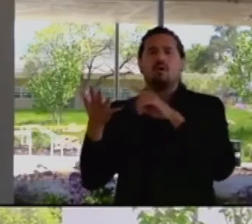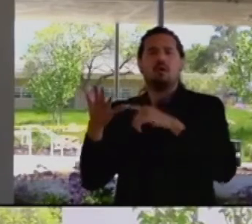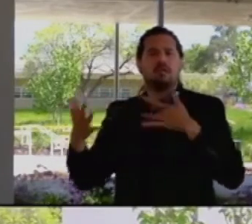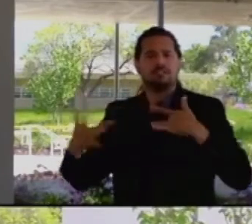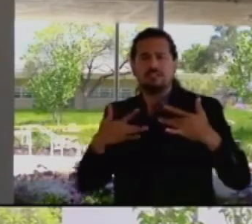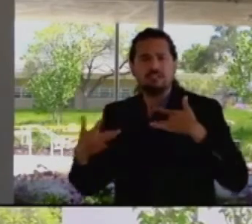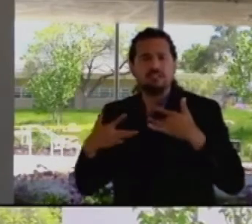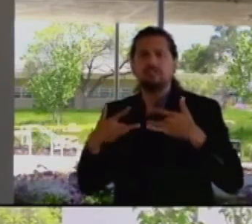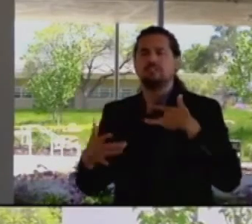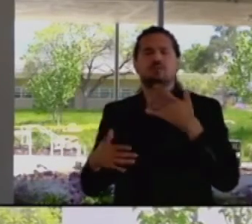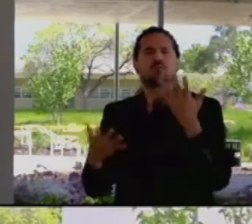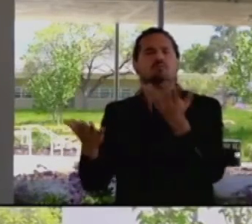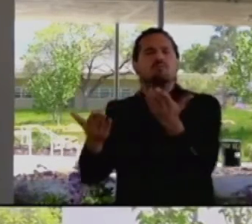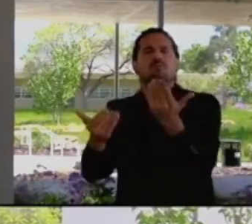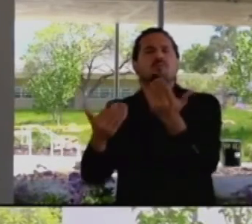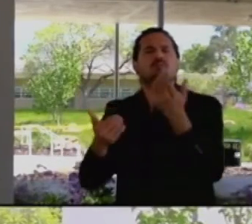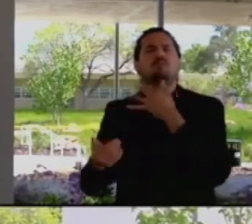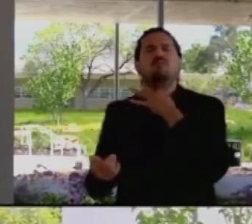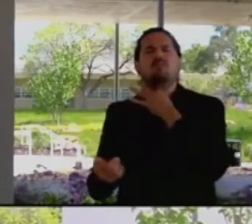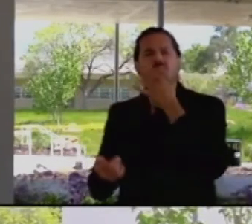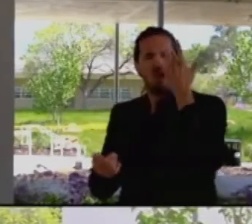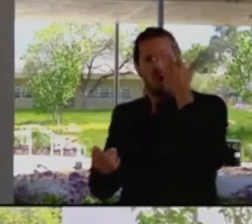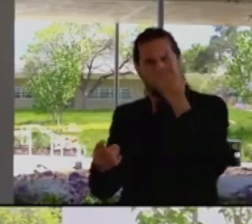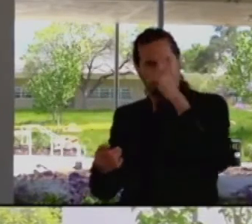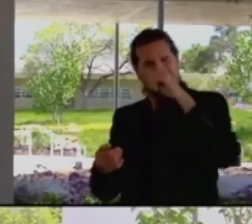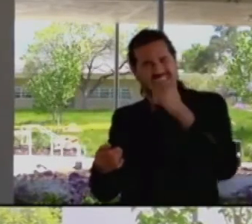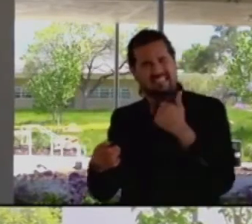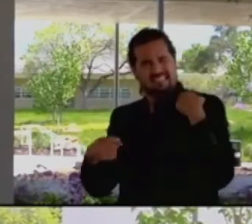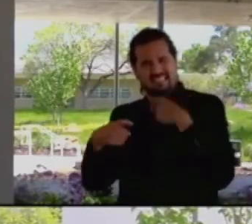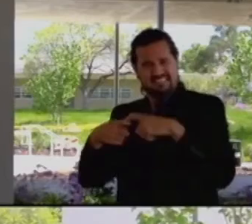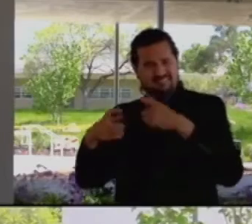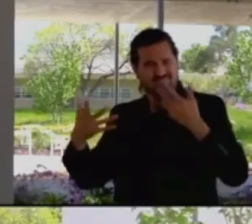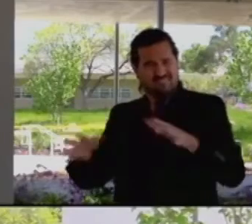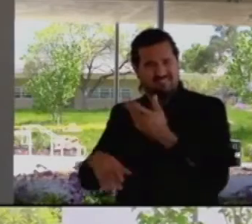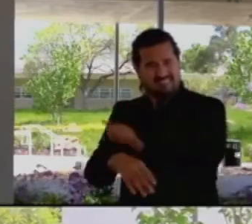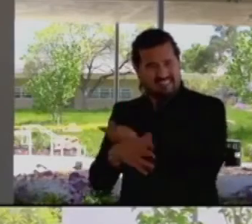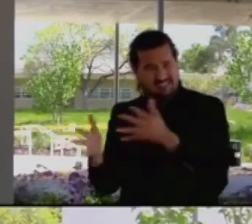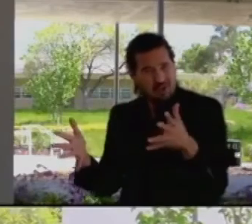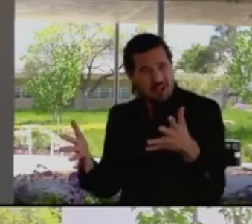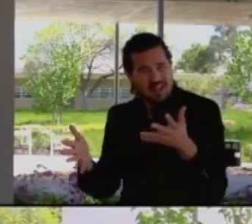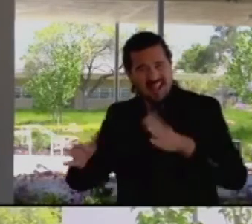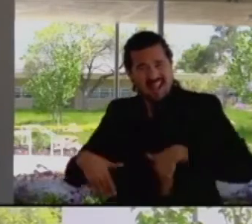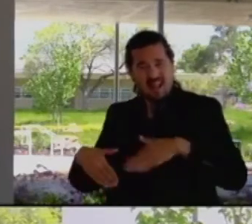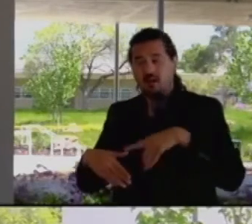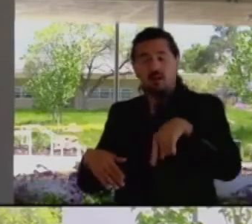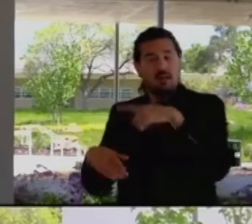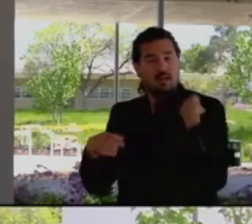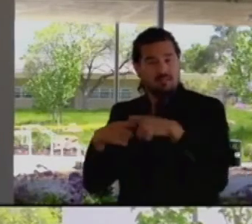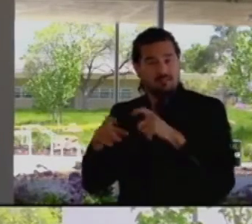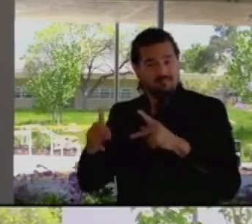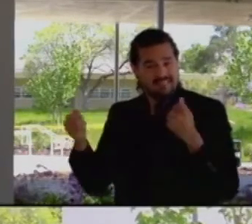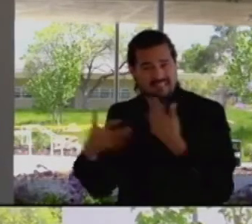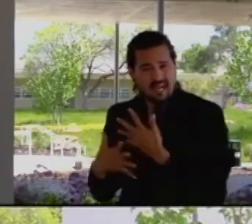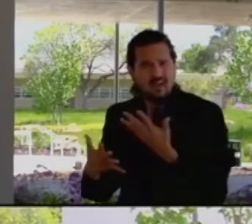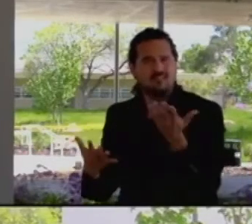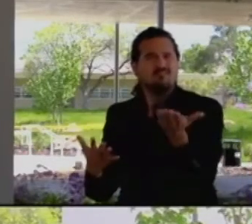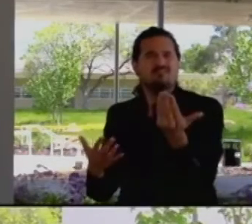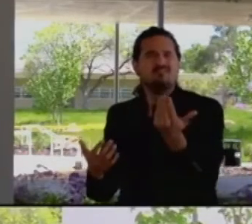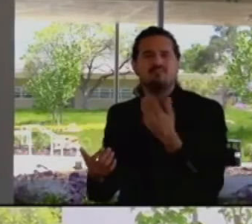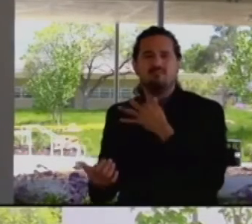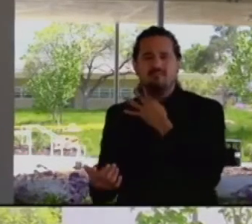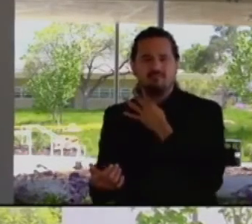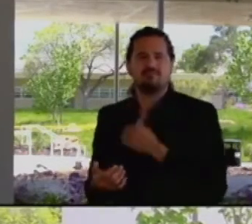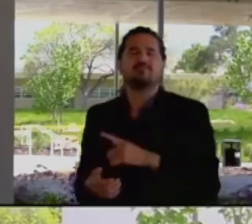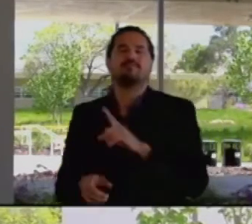terms of people being afraid to do it or just not knowing the easy sense? Yeah, I think it's several of those. I think our